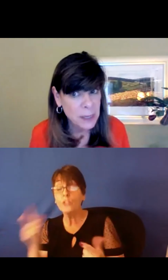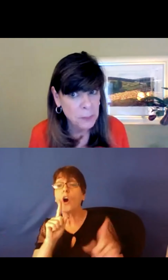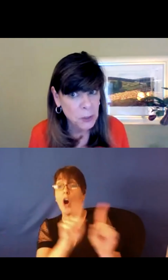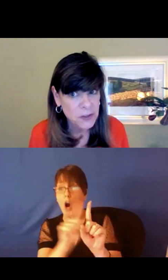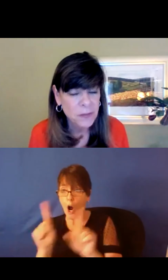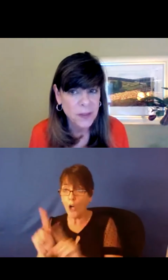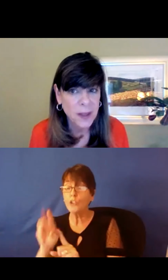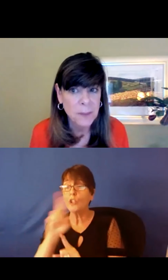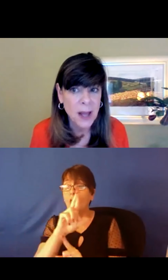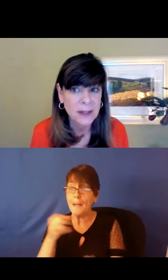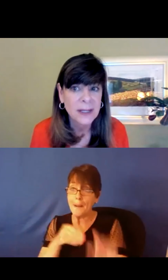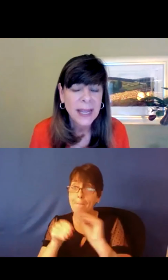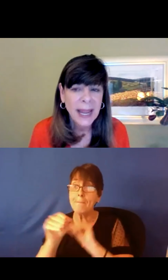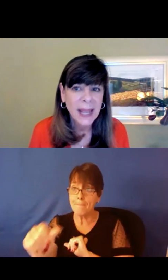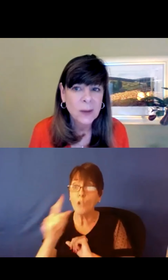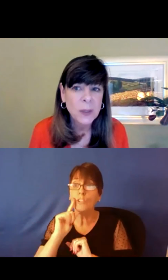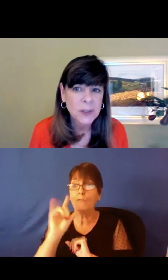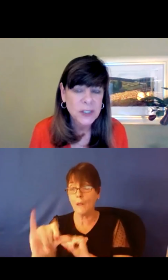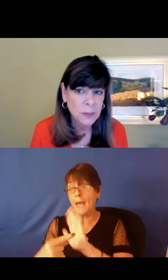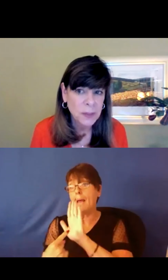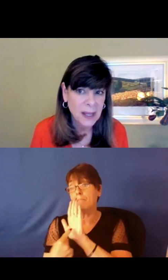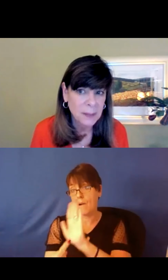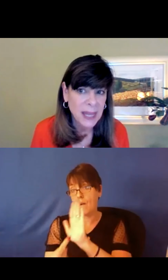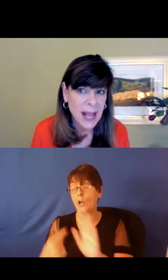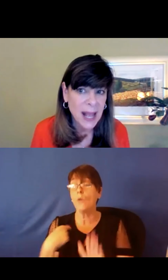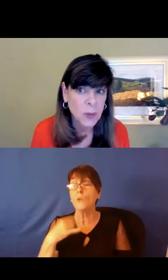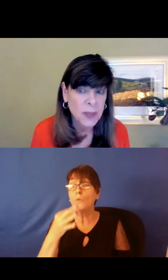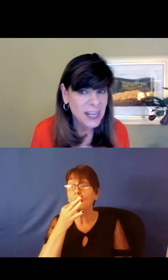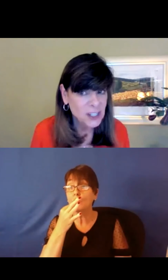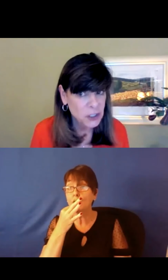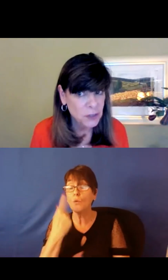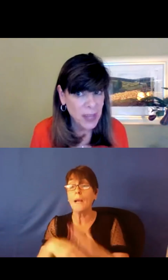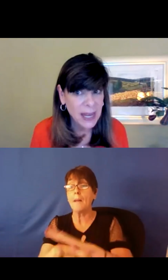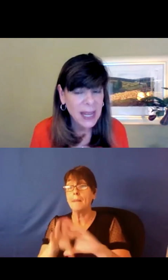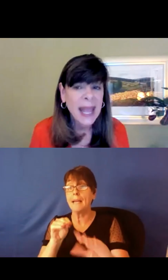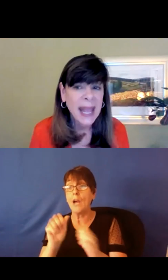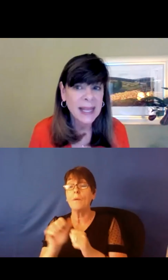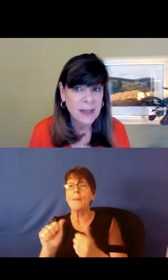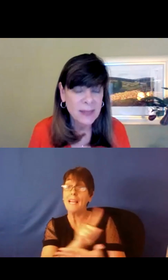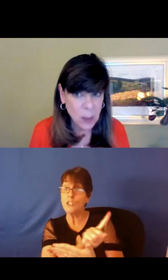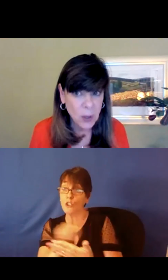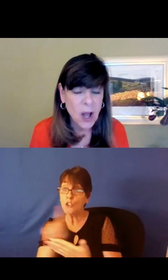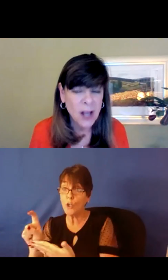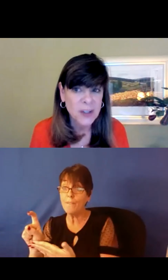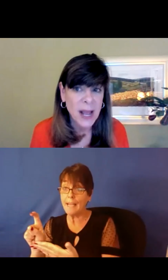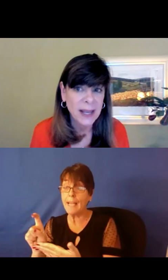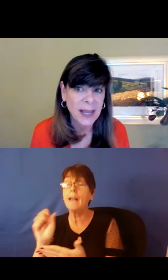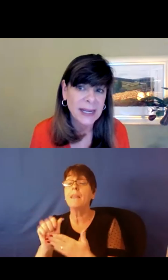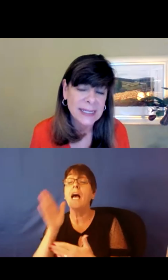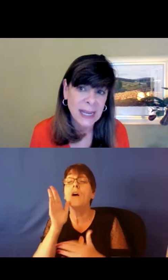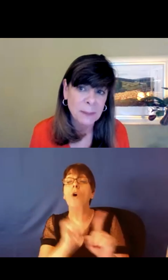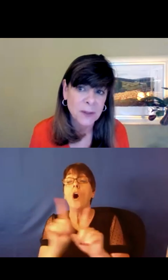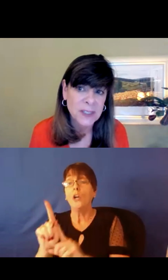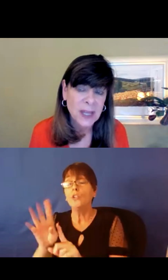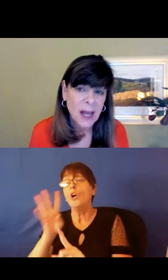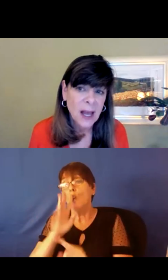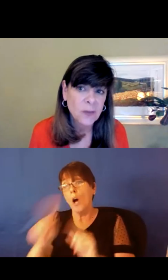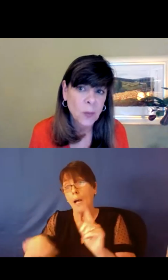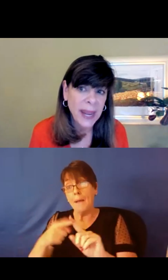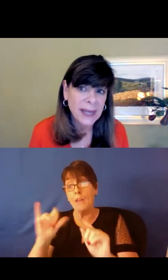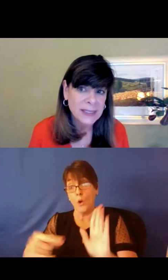being reimbursed for that model. And we will soon be coming out with a survey that will also highlight